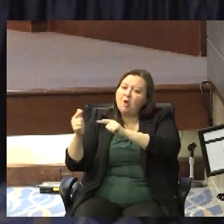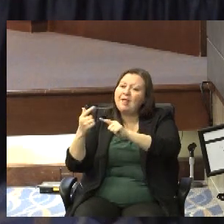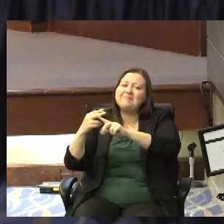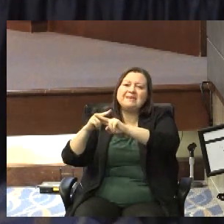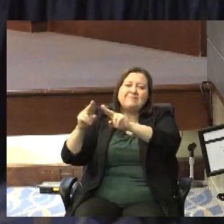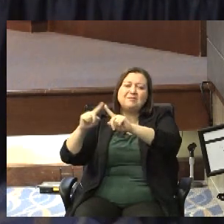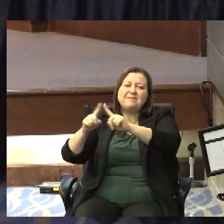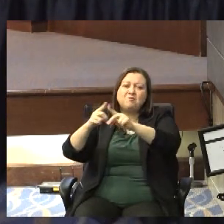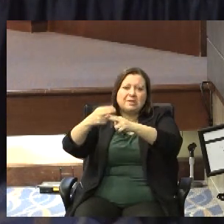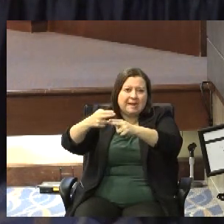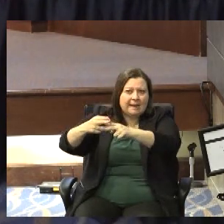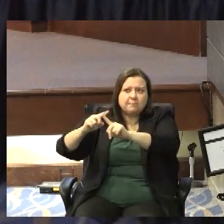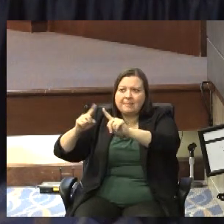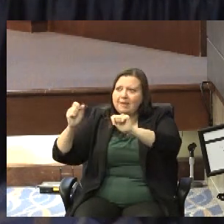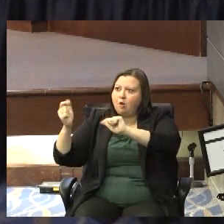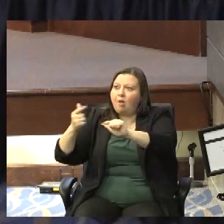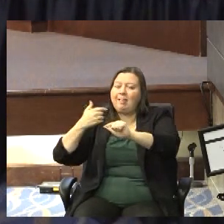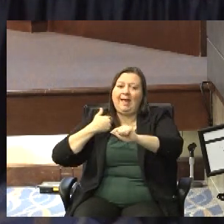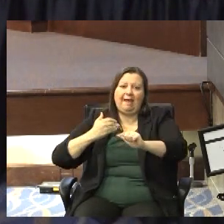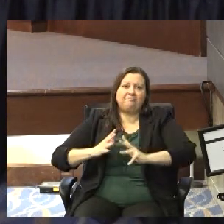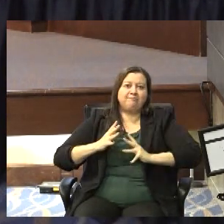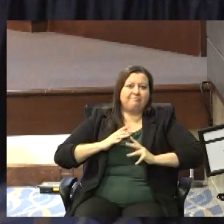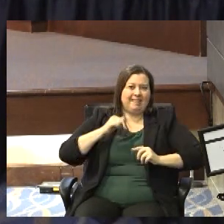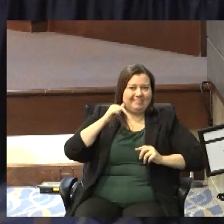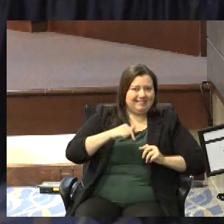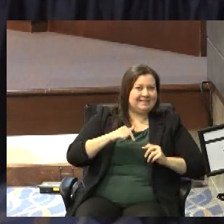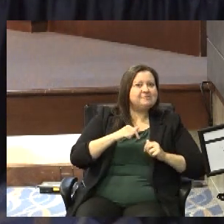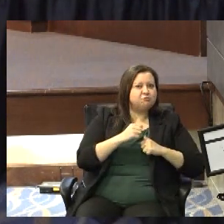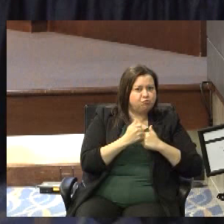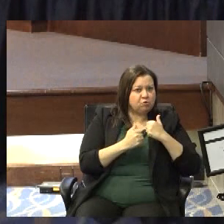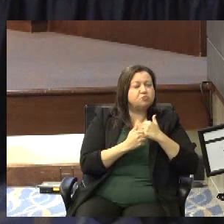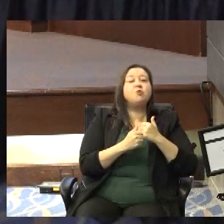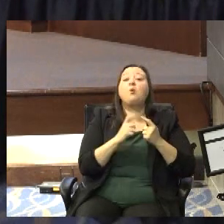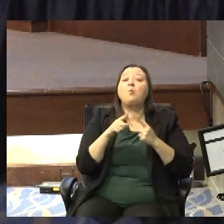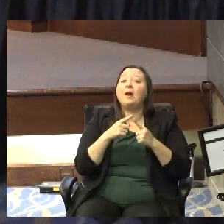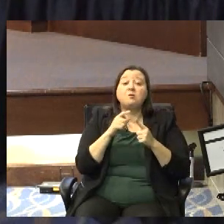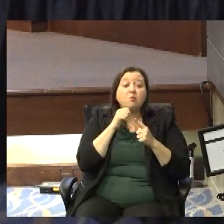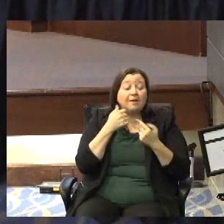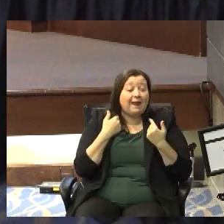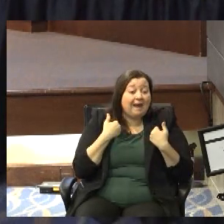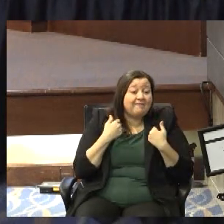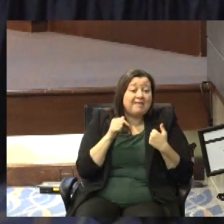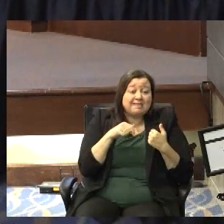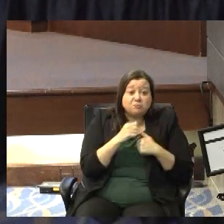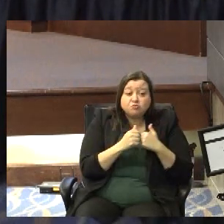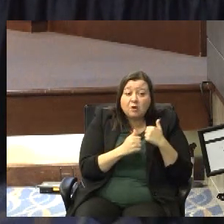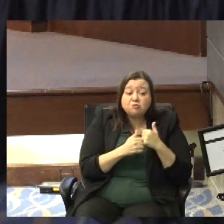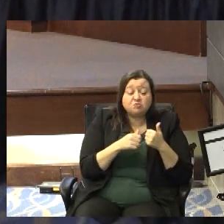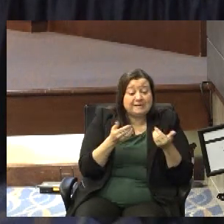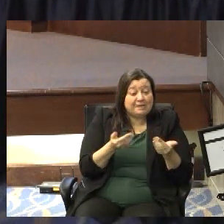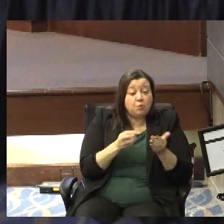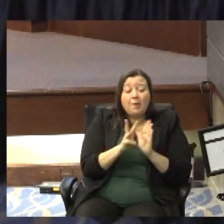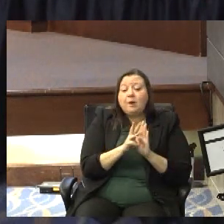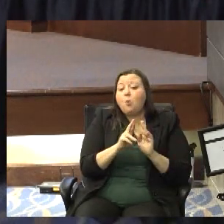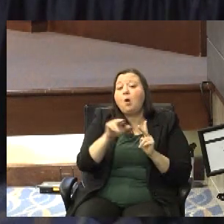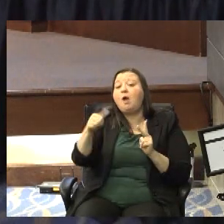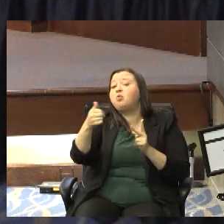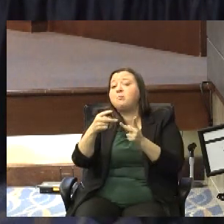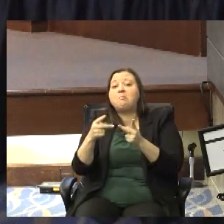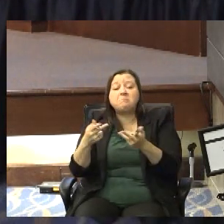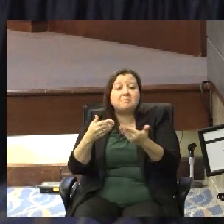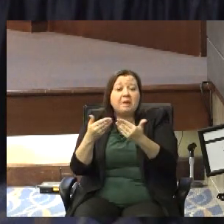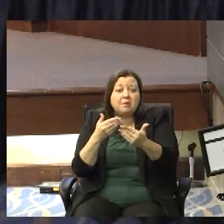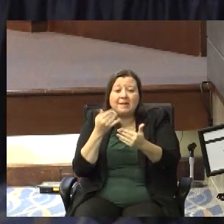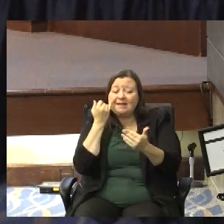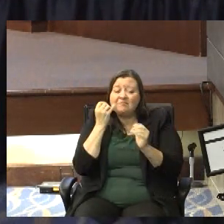have them. And it's, you know, in absence of this, what would likely happen to a project like this in Waco or another market, and, you know,